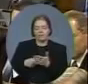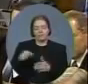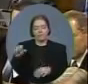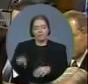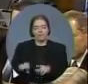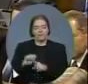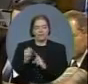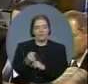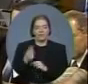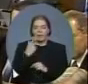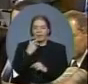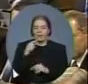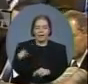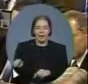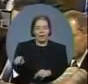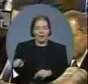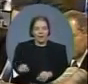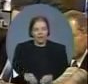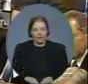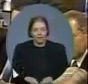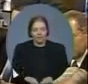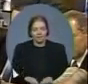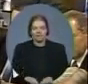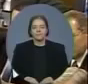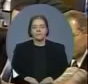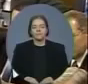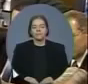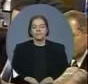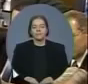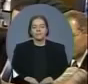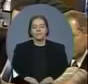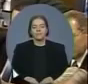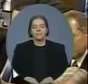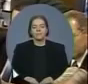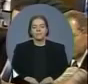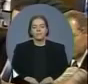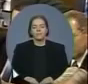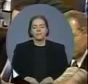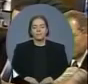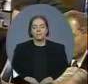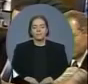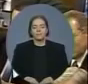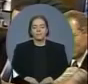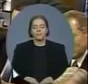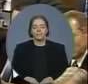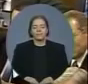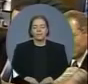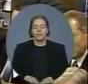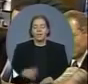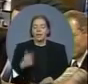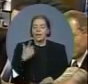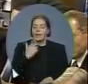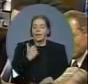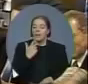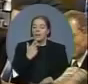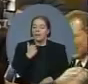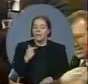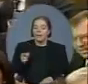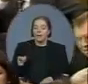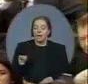this House, Mr. Speaker, and I quote, the spenders in the Liberal Party are revving up their engines again. Nothing starts a